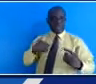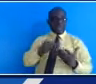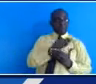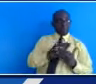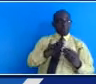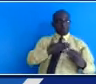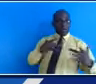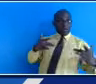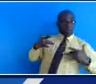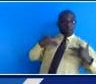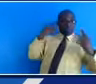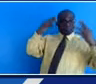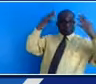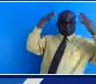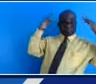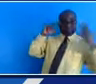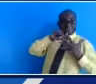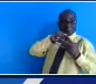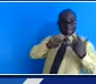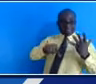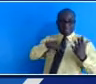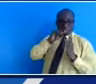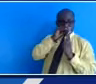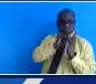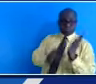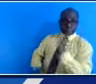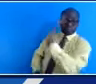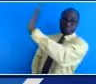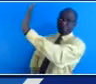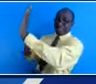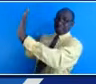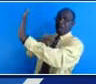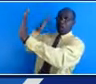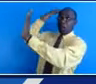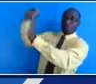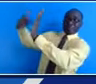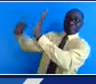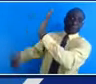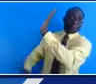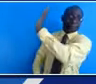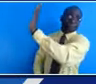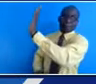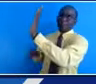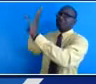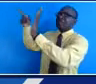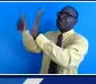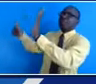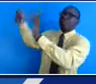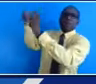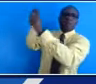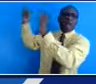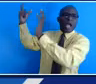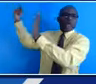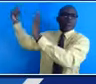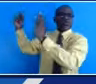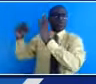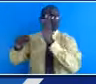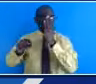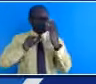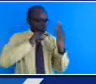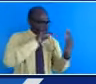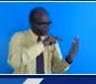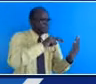their review. Hopefully it will be helpful to them. We've asked our task force members to come up with their second list of